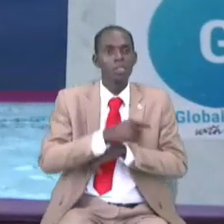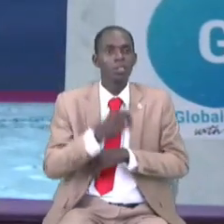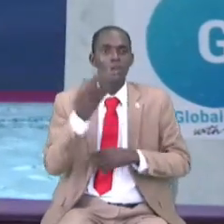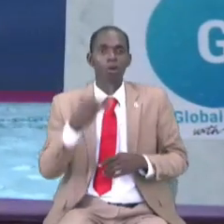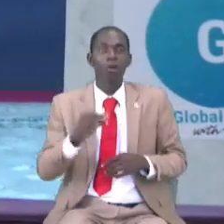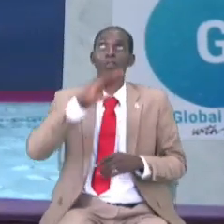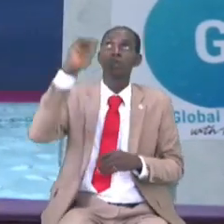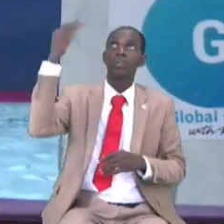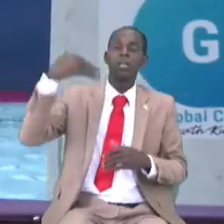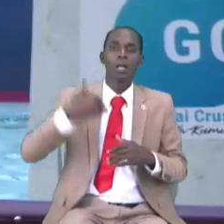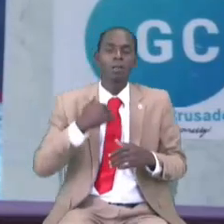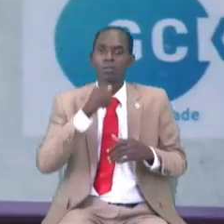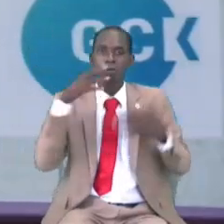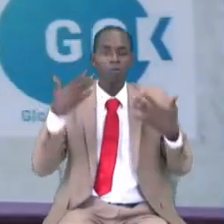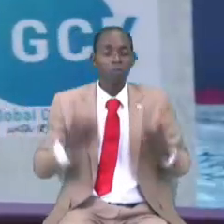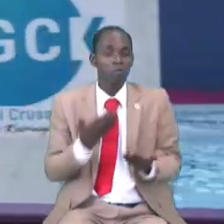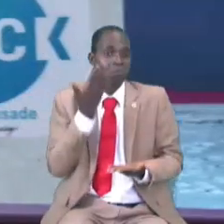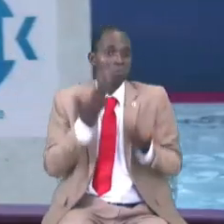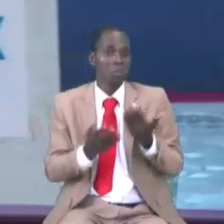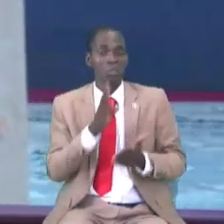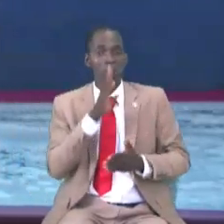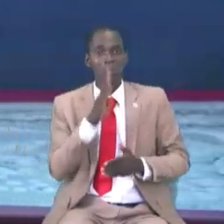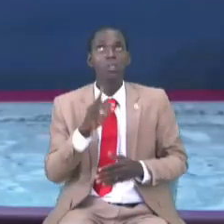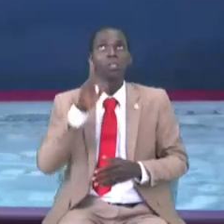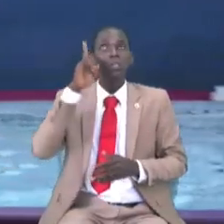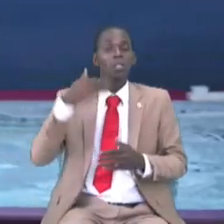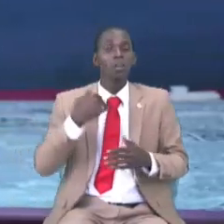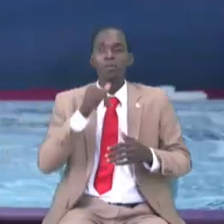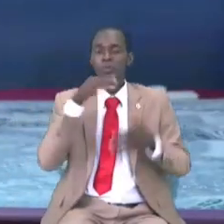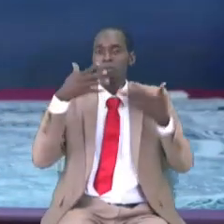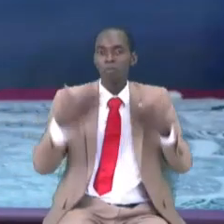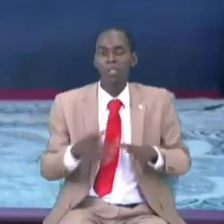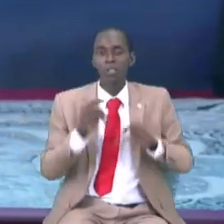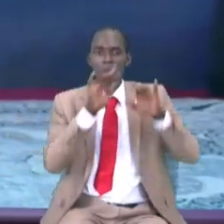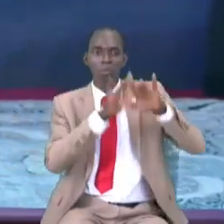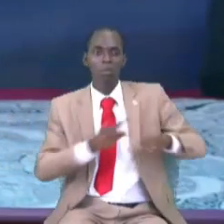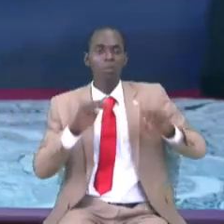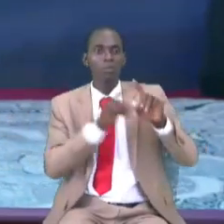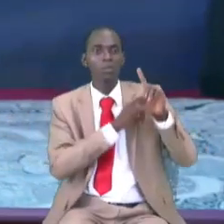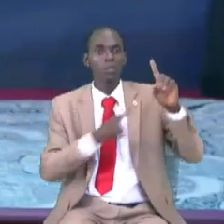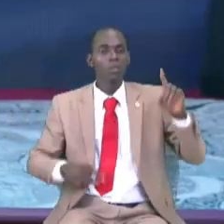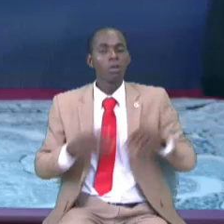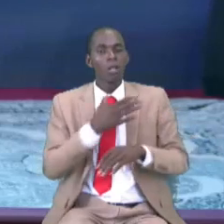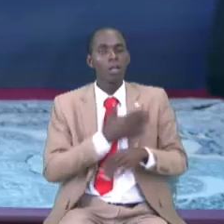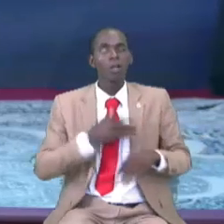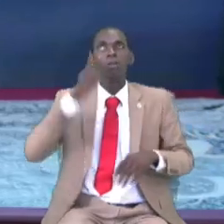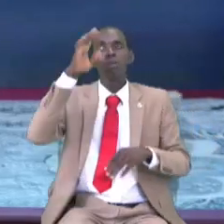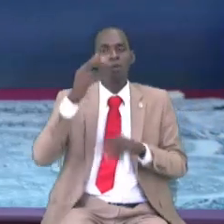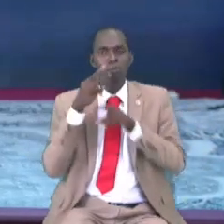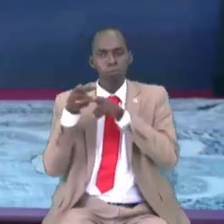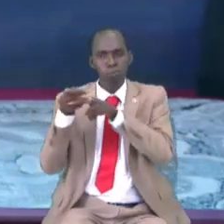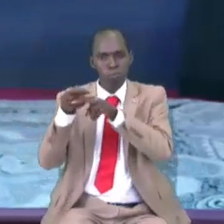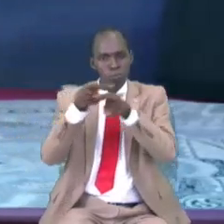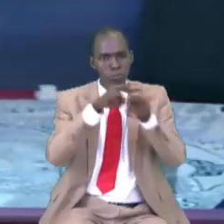the mercy of the Lord. And God saw their works, that they turned from their evil way.